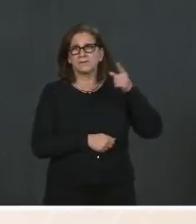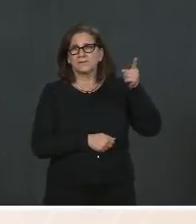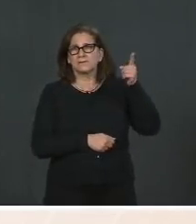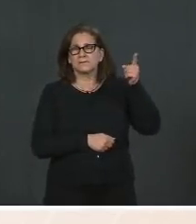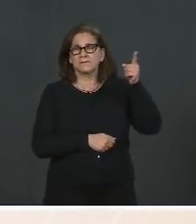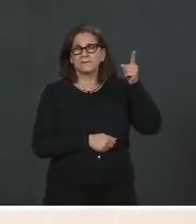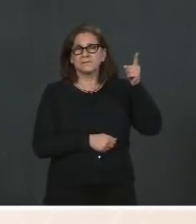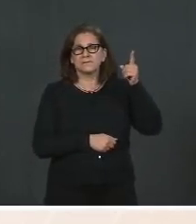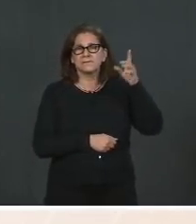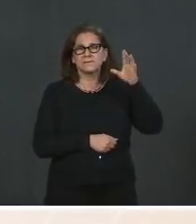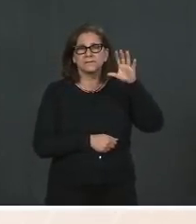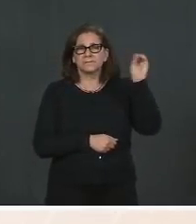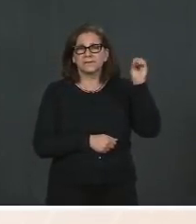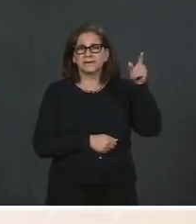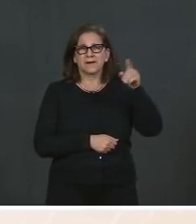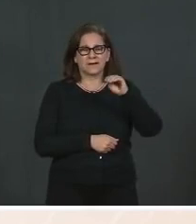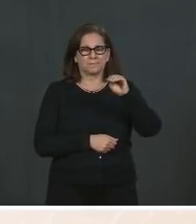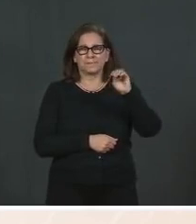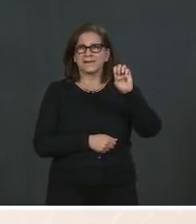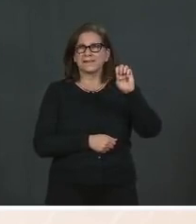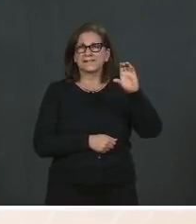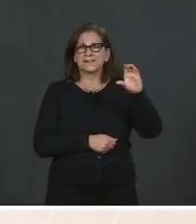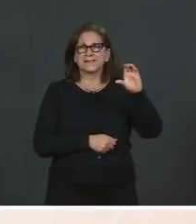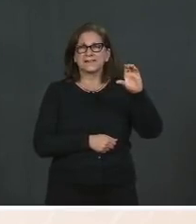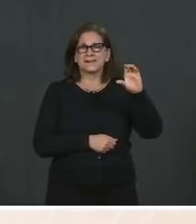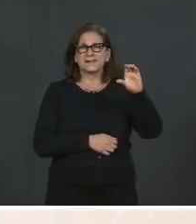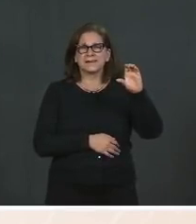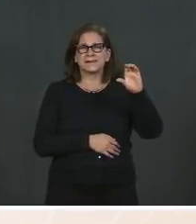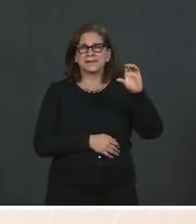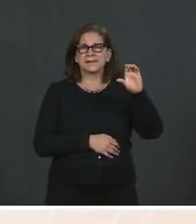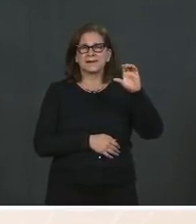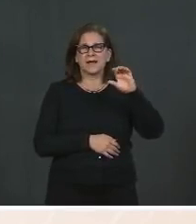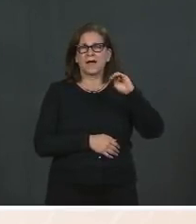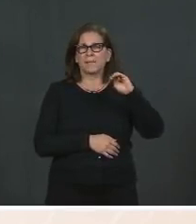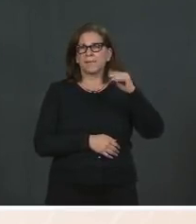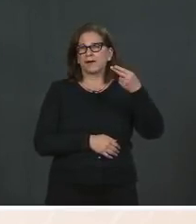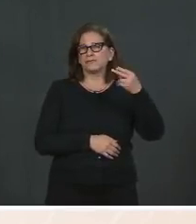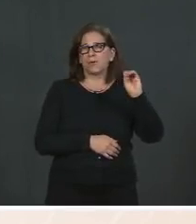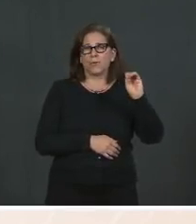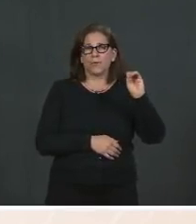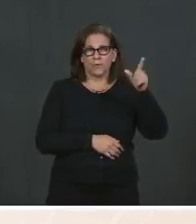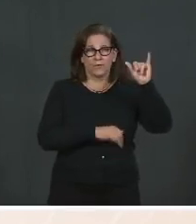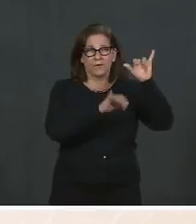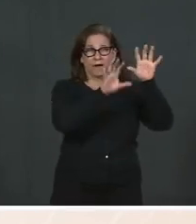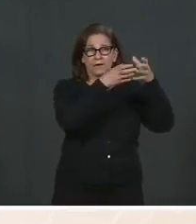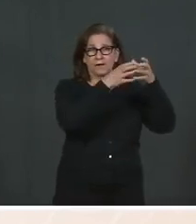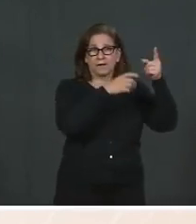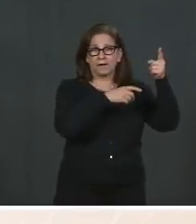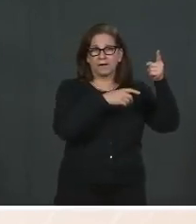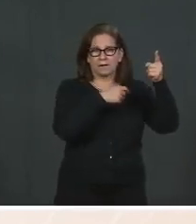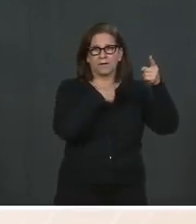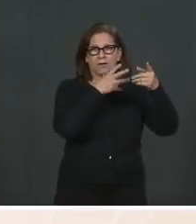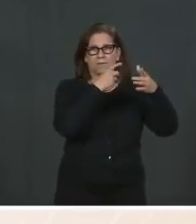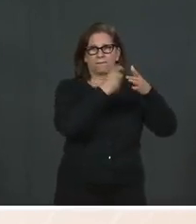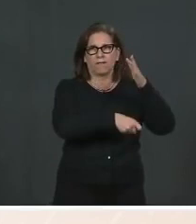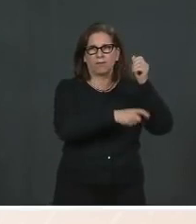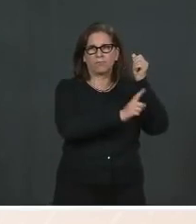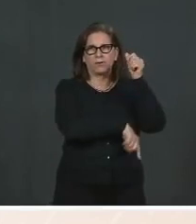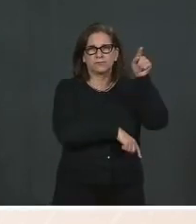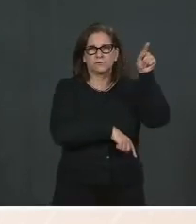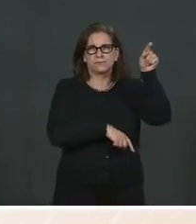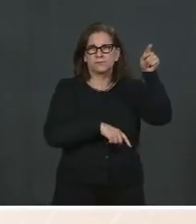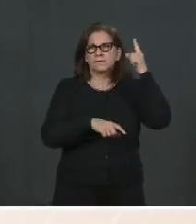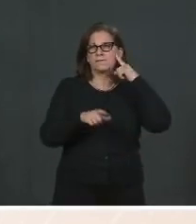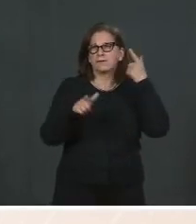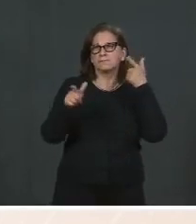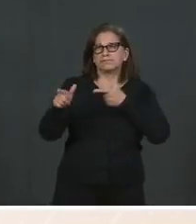last week, are the most significant action since the February 1st coup to impose costs on the military regime. We've also announced a number of actions